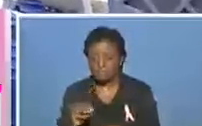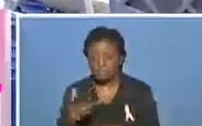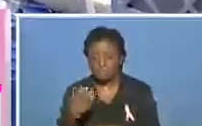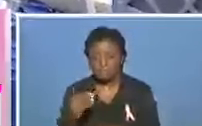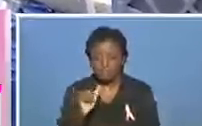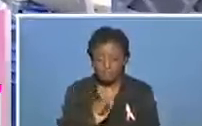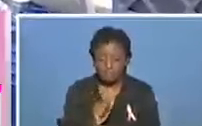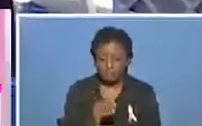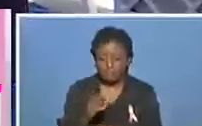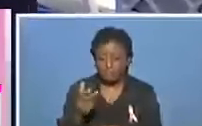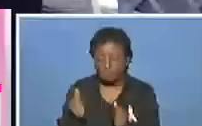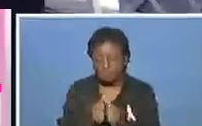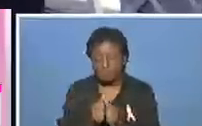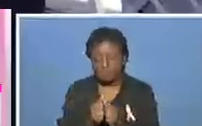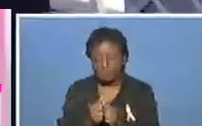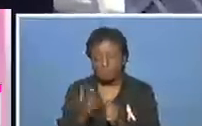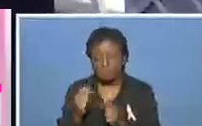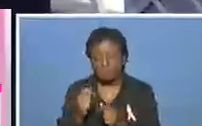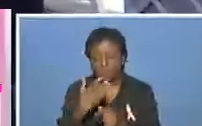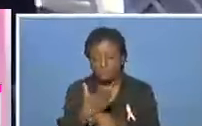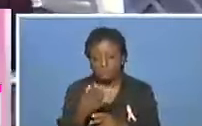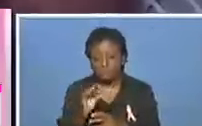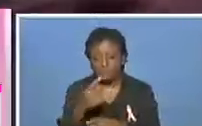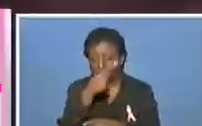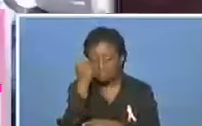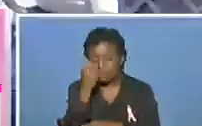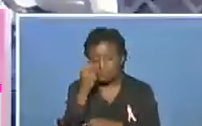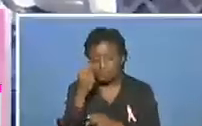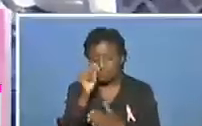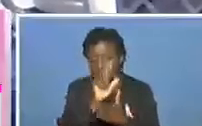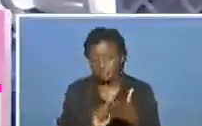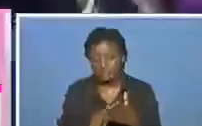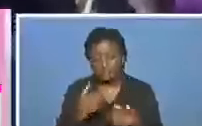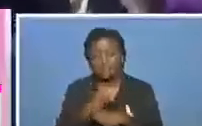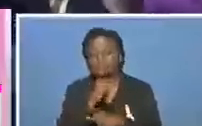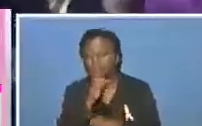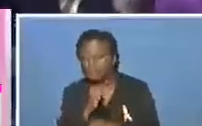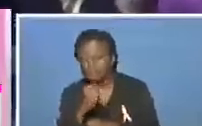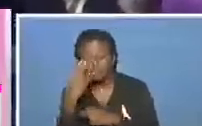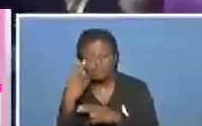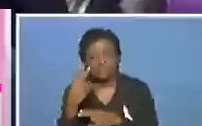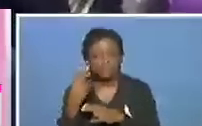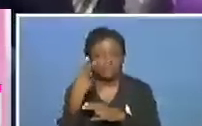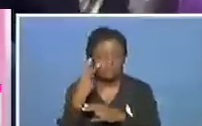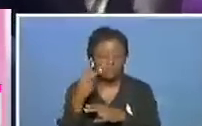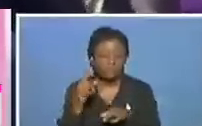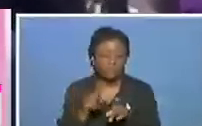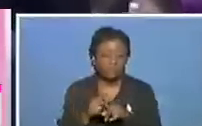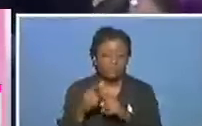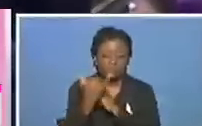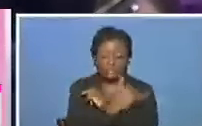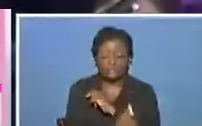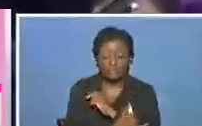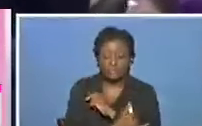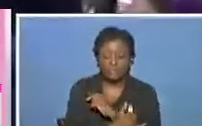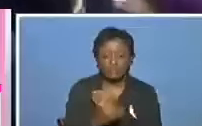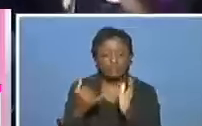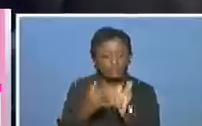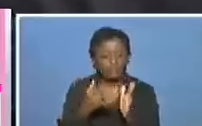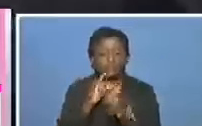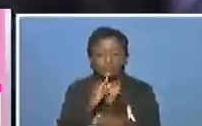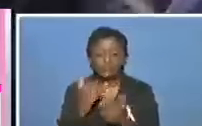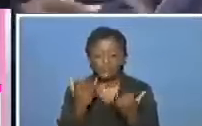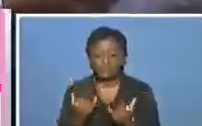and to make sure that the Bahamas is seen as the country that it is. Right now we have about 1,500 ships,